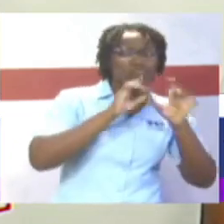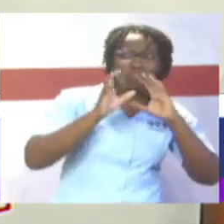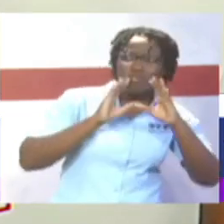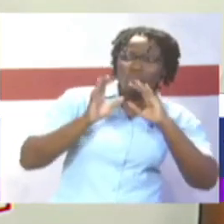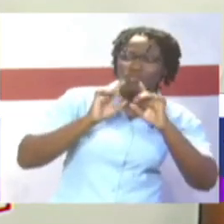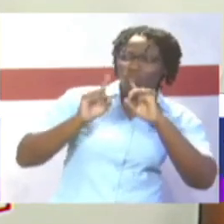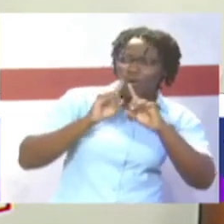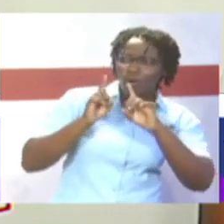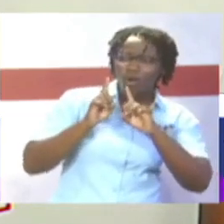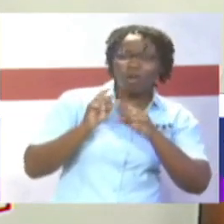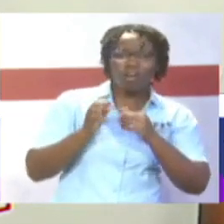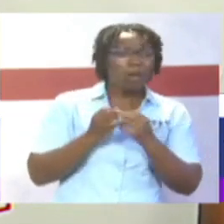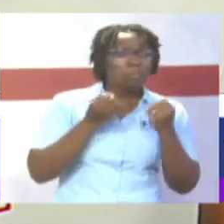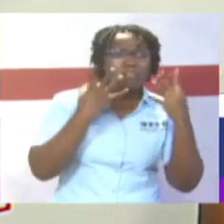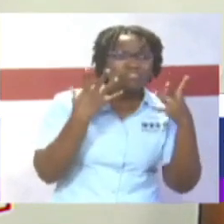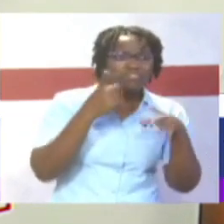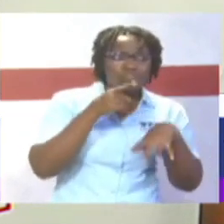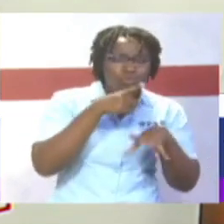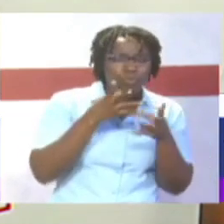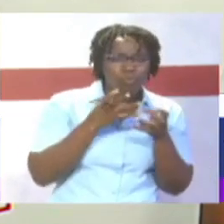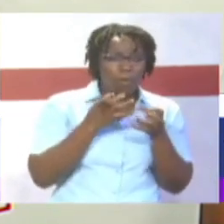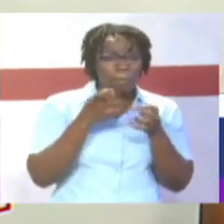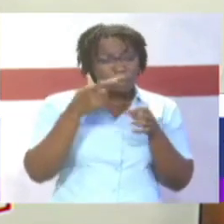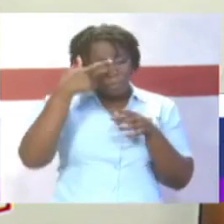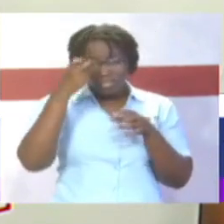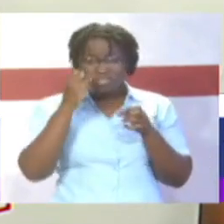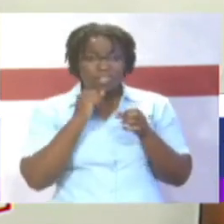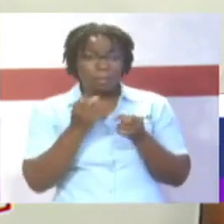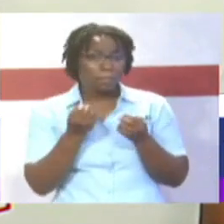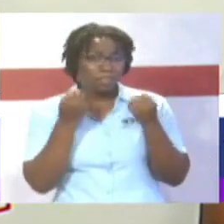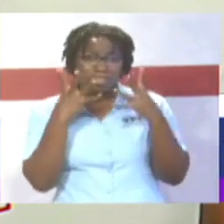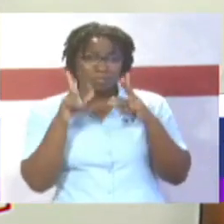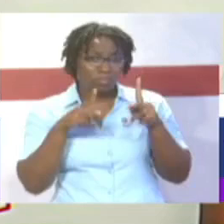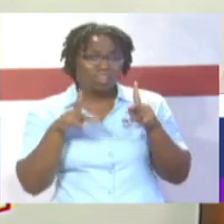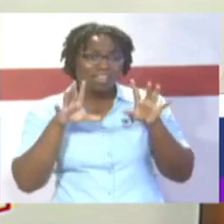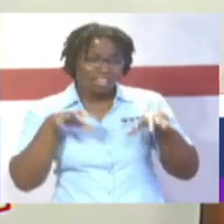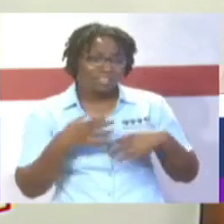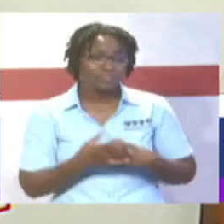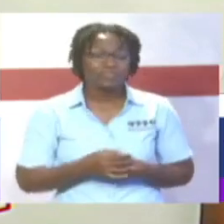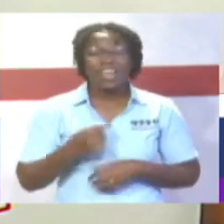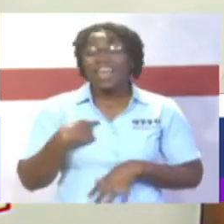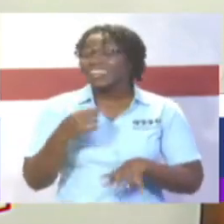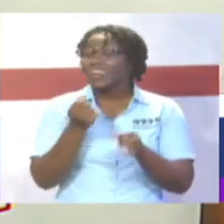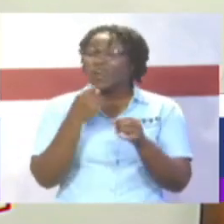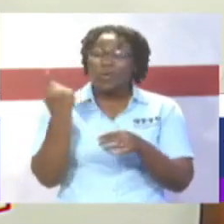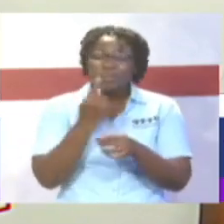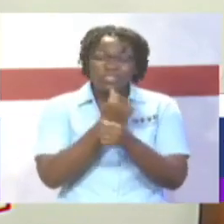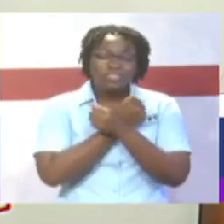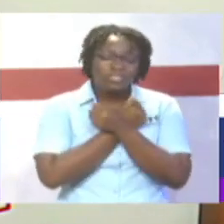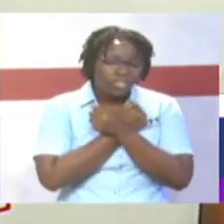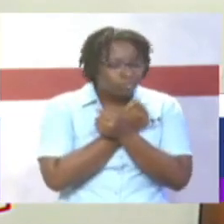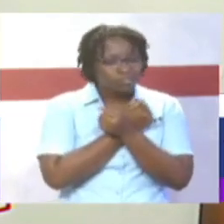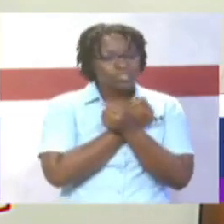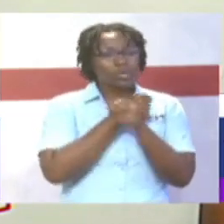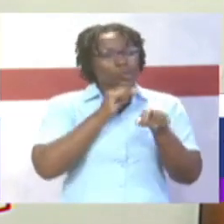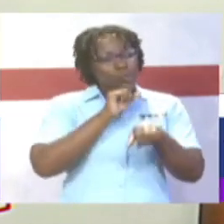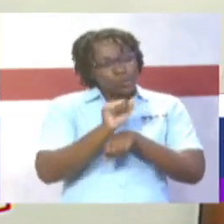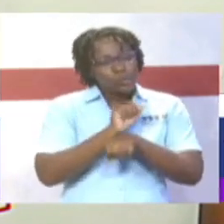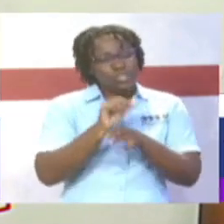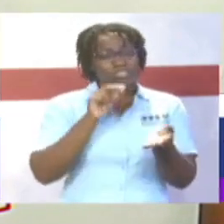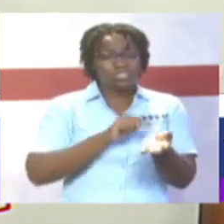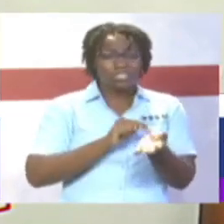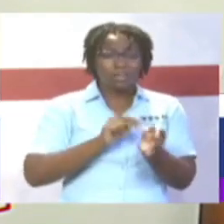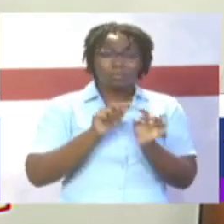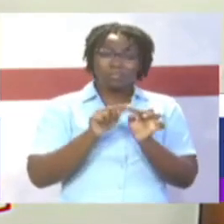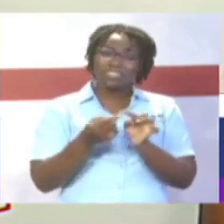that. I have always loved being a nurse. I believe it's my calling. But the